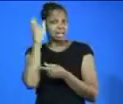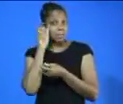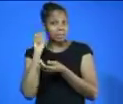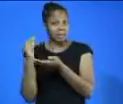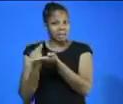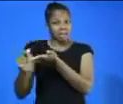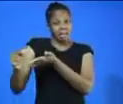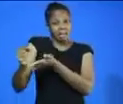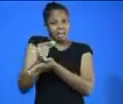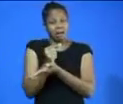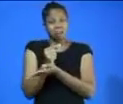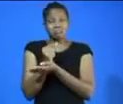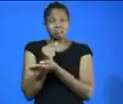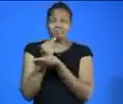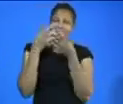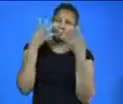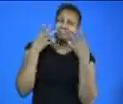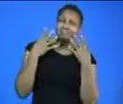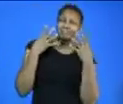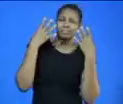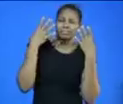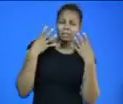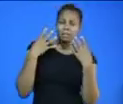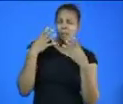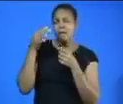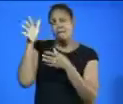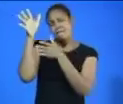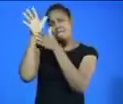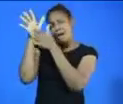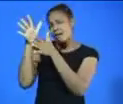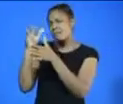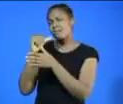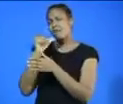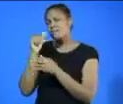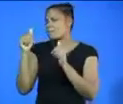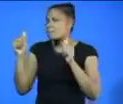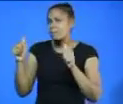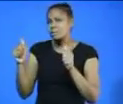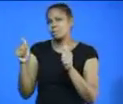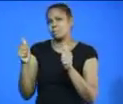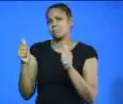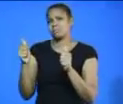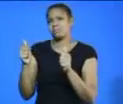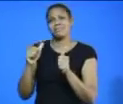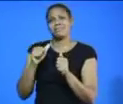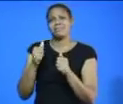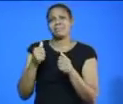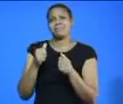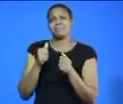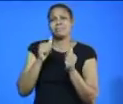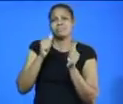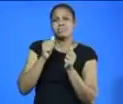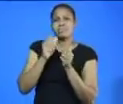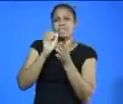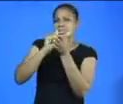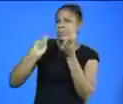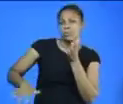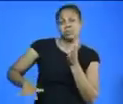Gethsemane crying, "Oh, my Father, if it be possible, let this cup pass from me." Can you recall